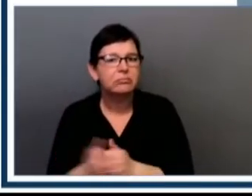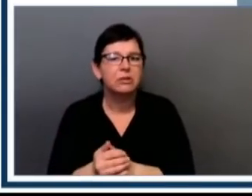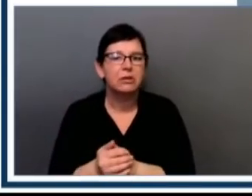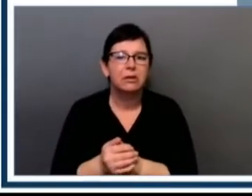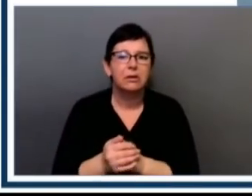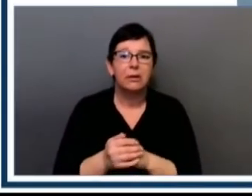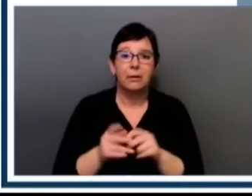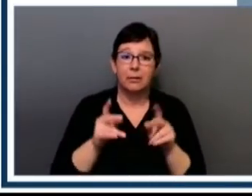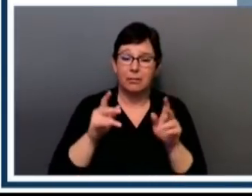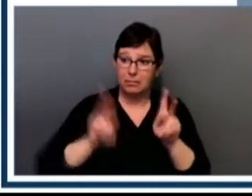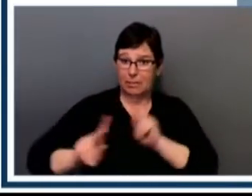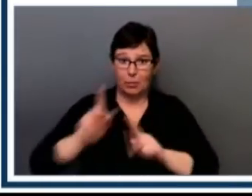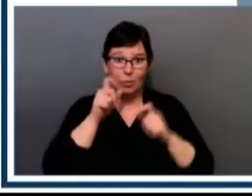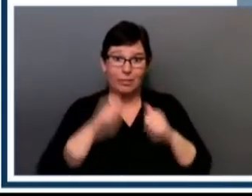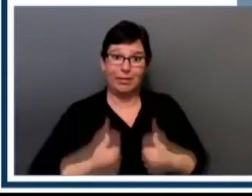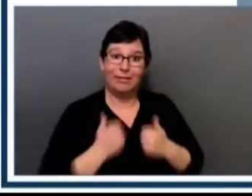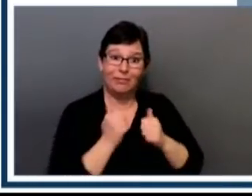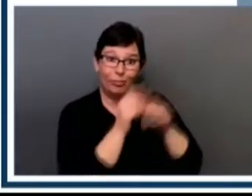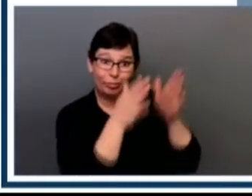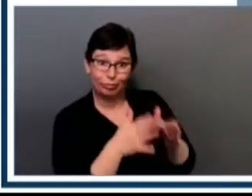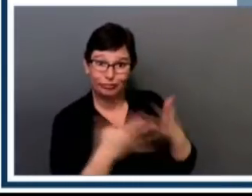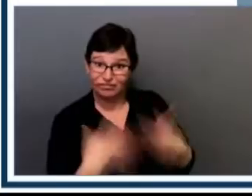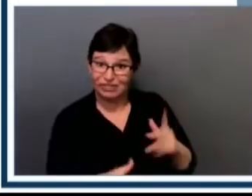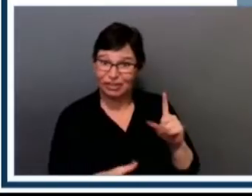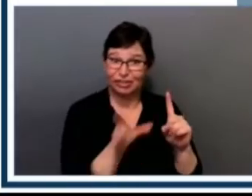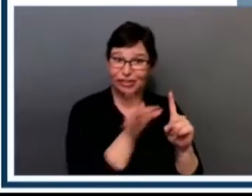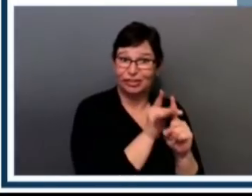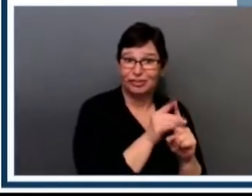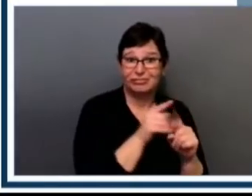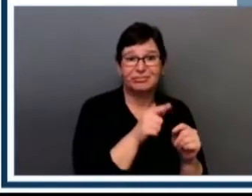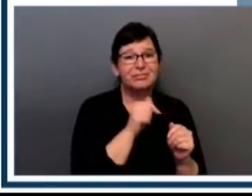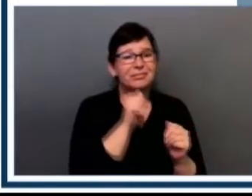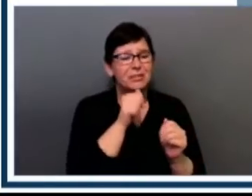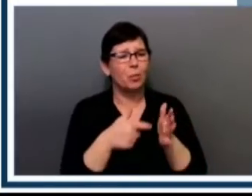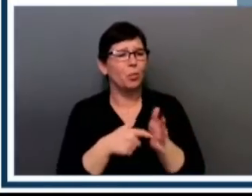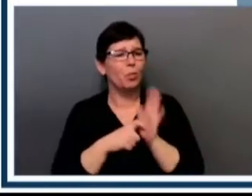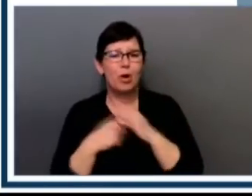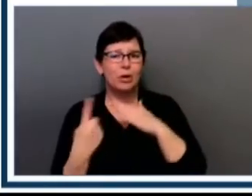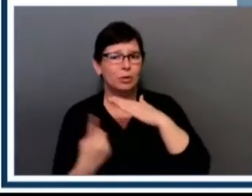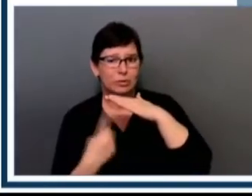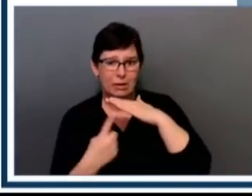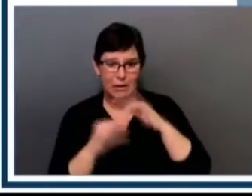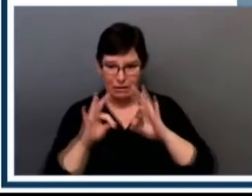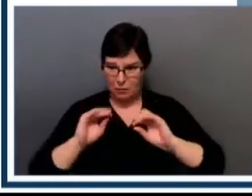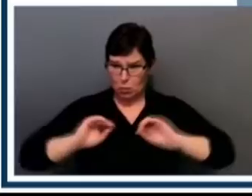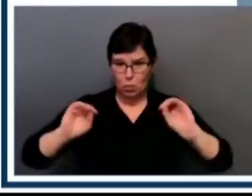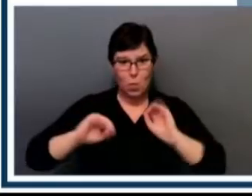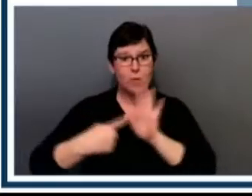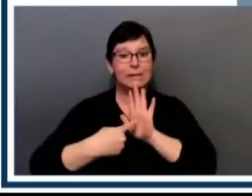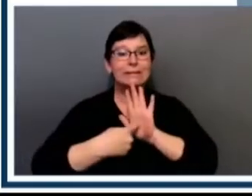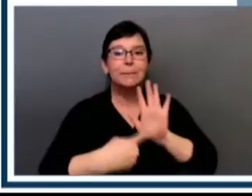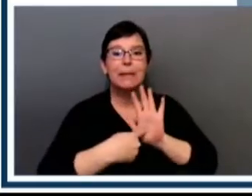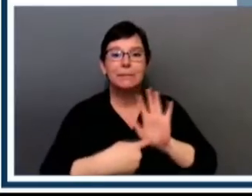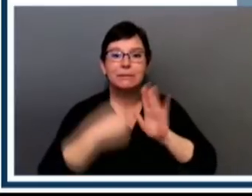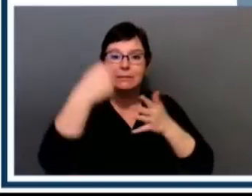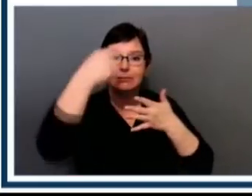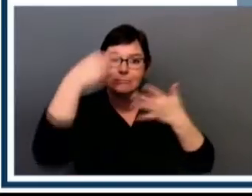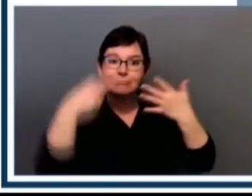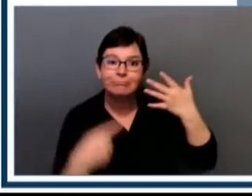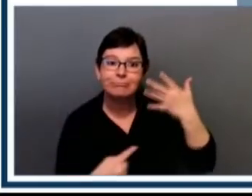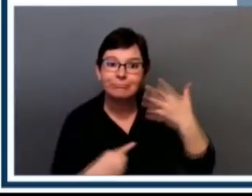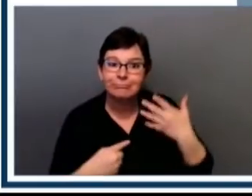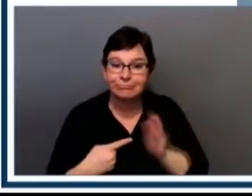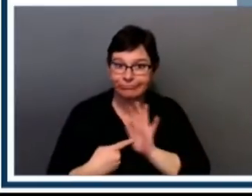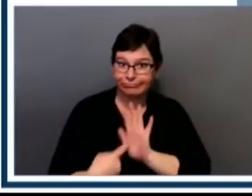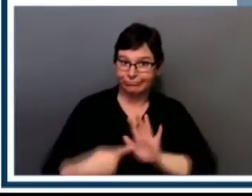and the steps to take, including around testing, will be available starting on March the 7th on the Nova Scotia